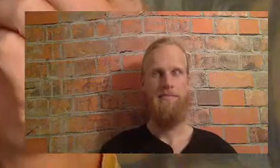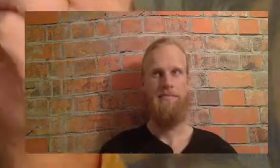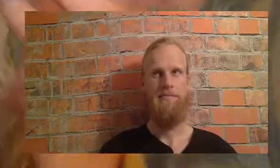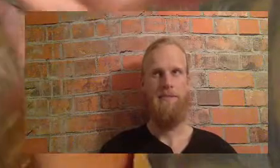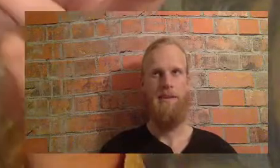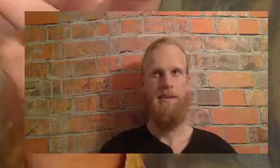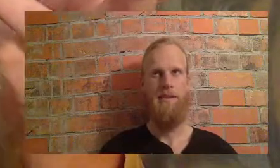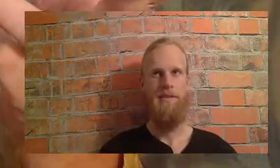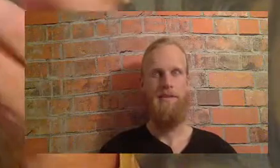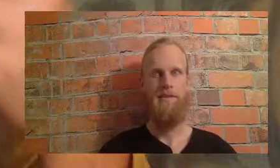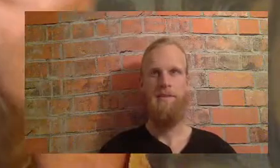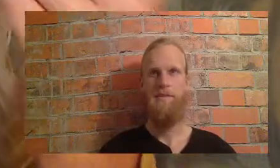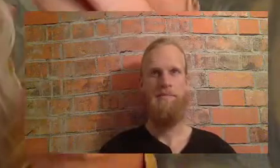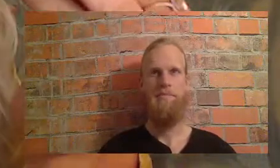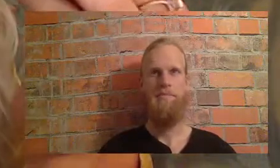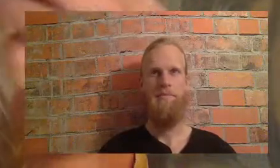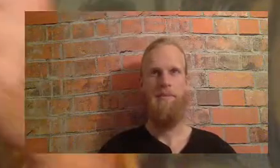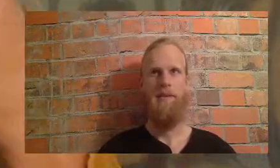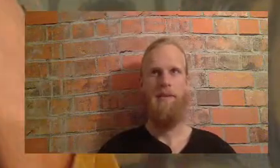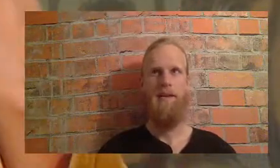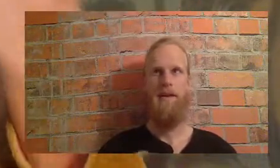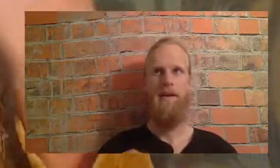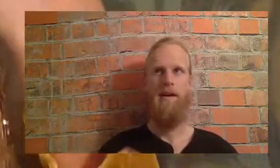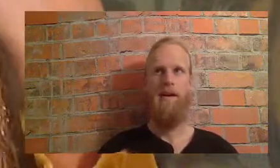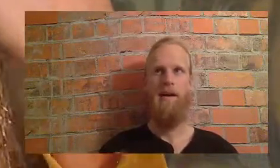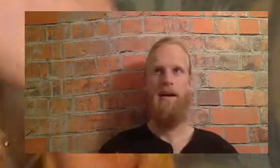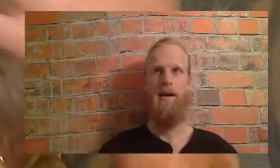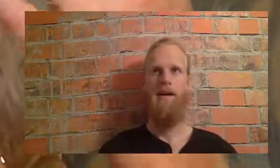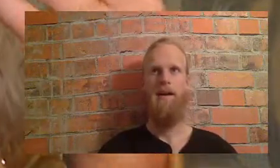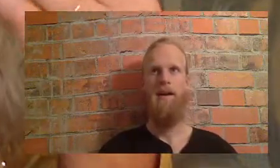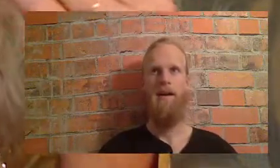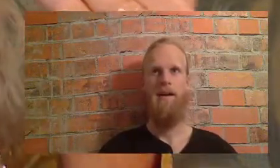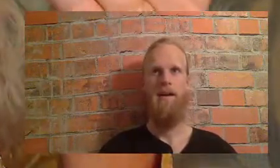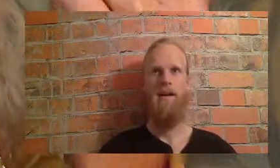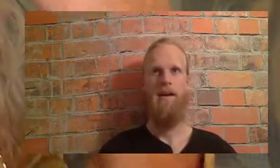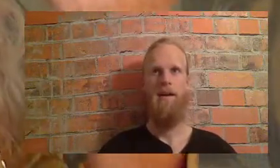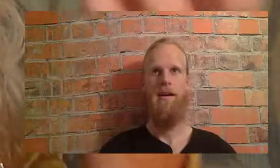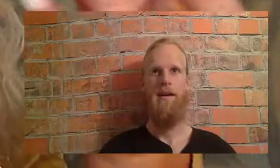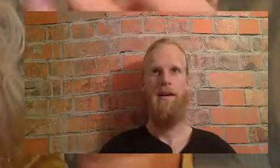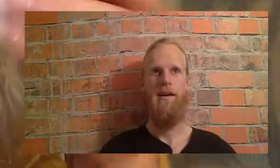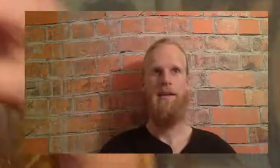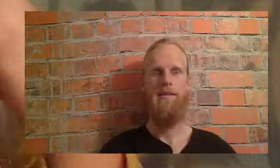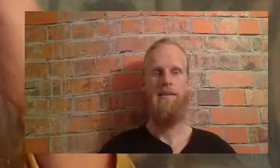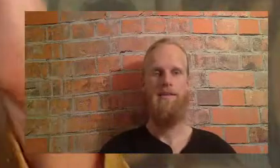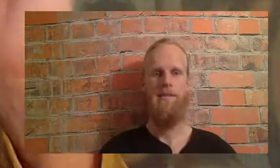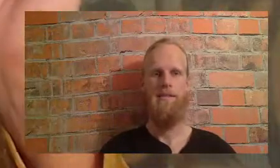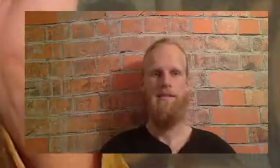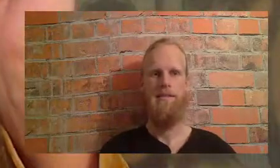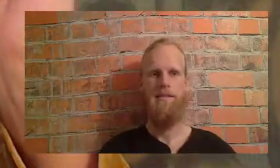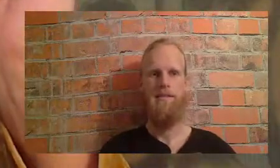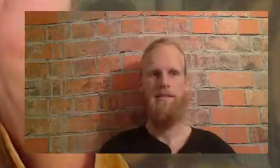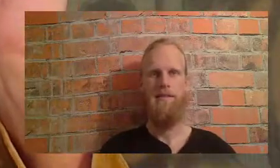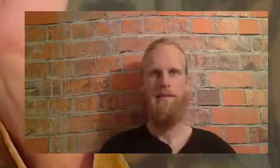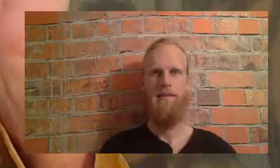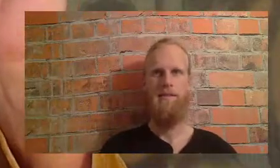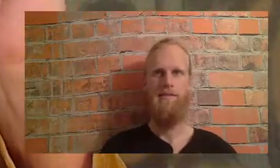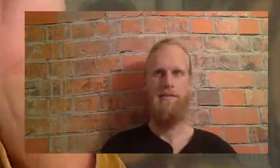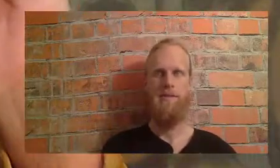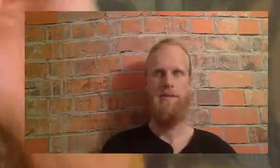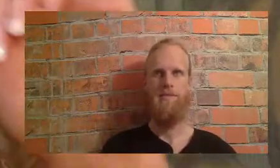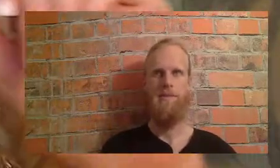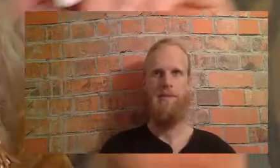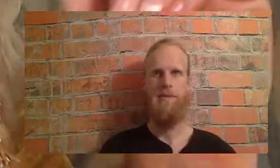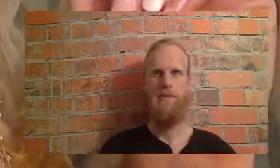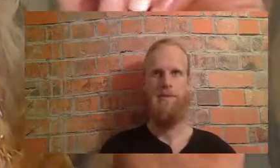Maybe it's the part I forgot and I can't reach. Maybe it's the part where somebody laughed or was cruel to you.